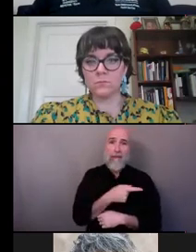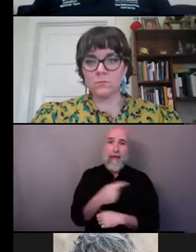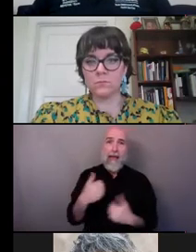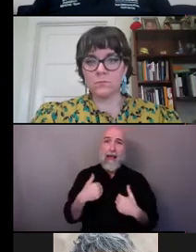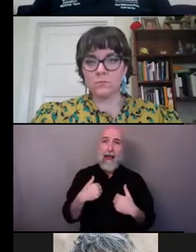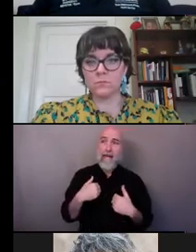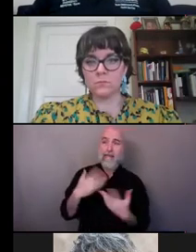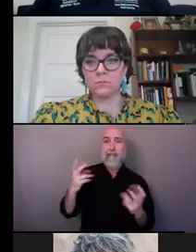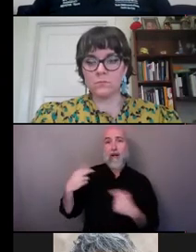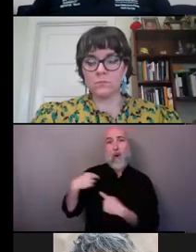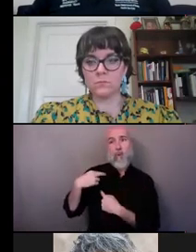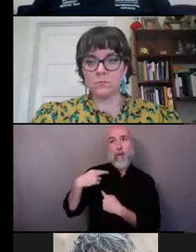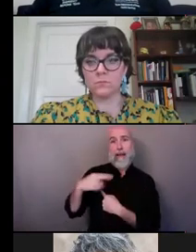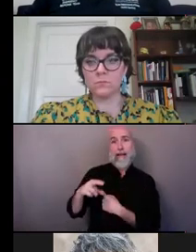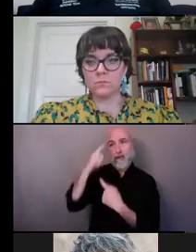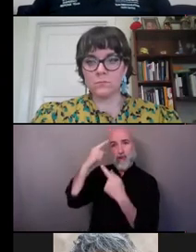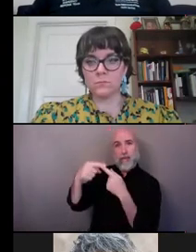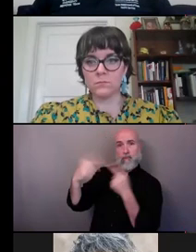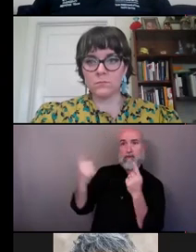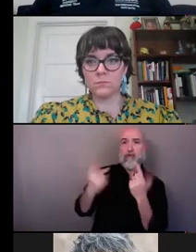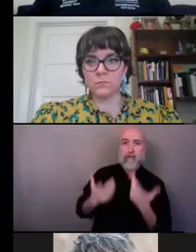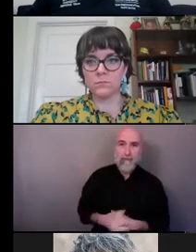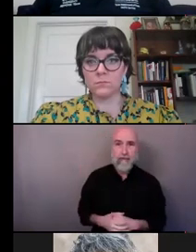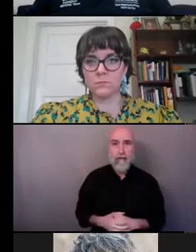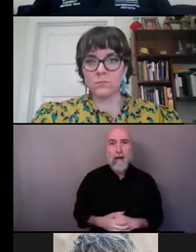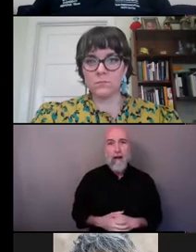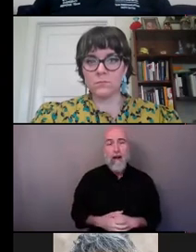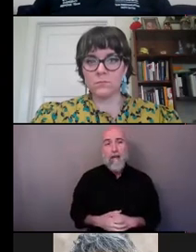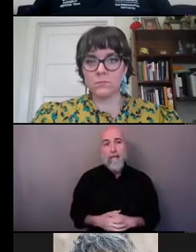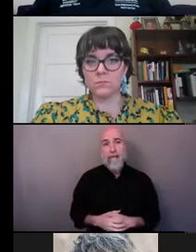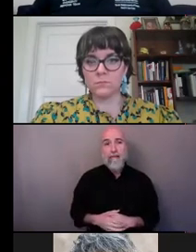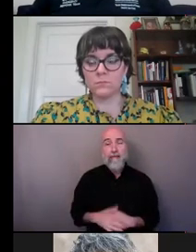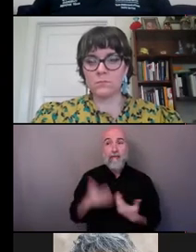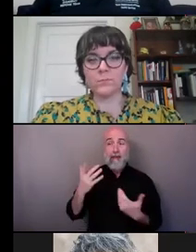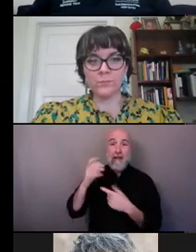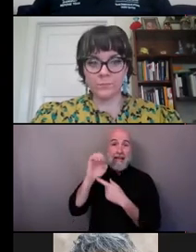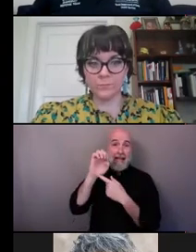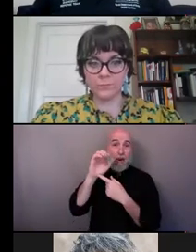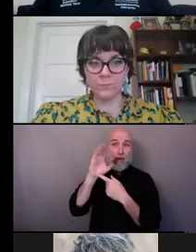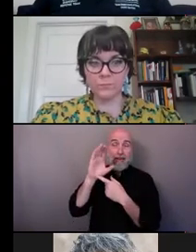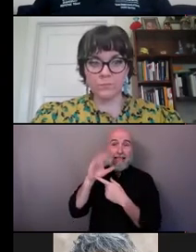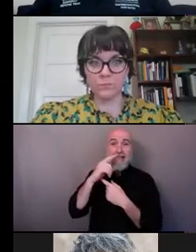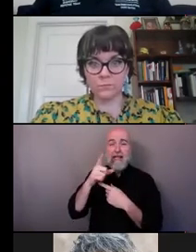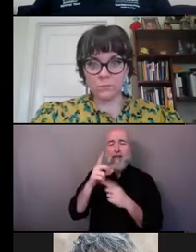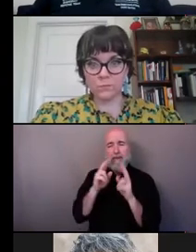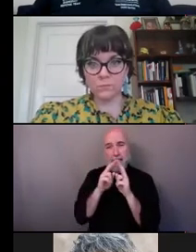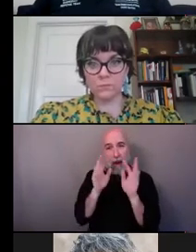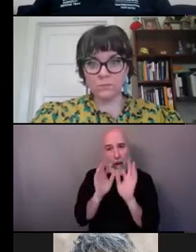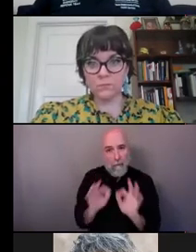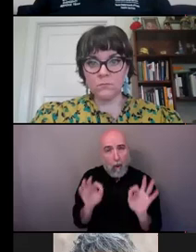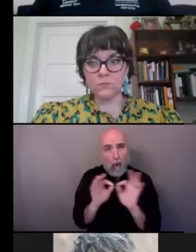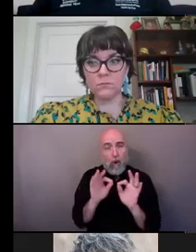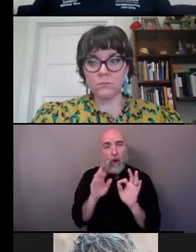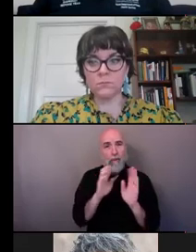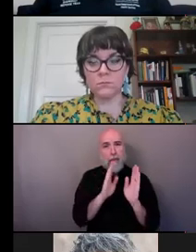a religious objection of some kind. According to the EEOC, it would be very important to be